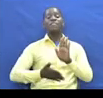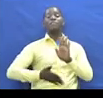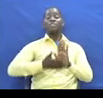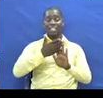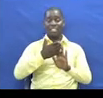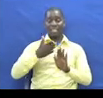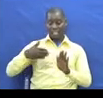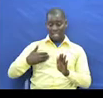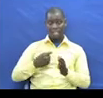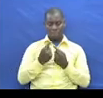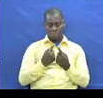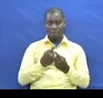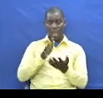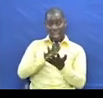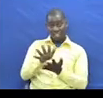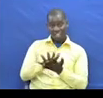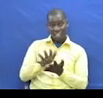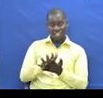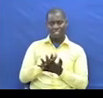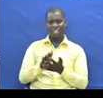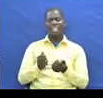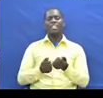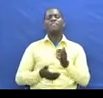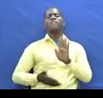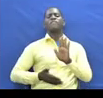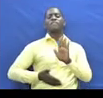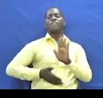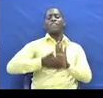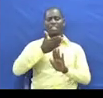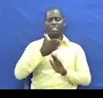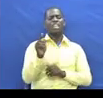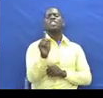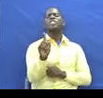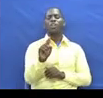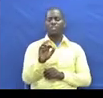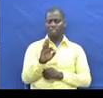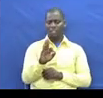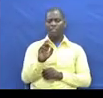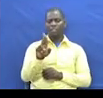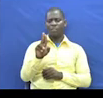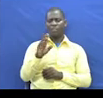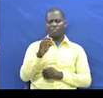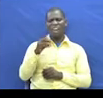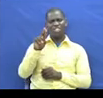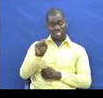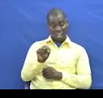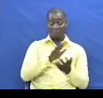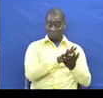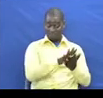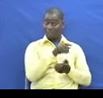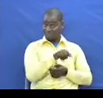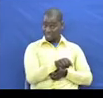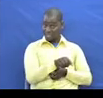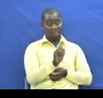obtained from the first illustration. And we said the first illustration was not a function. Why was it not a function? It is